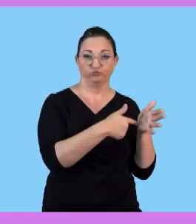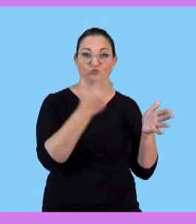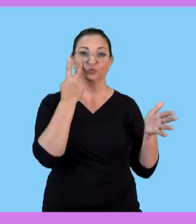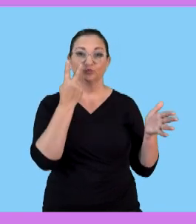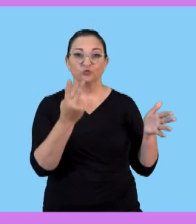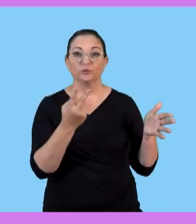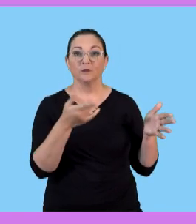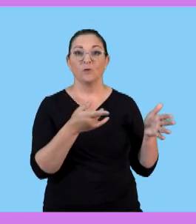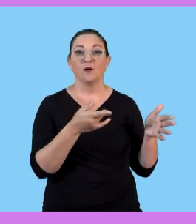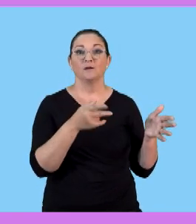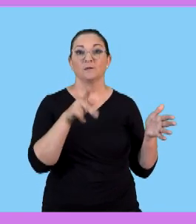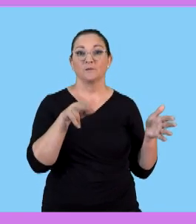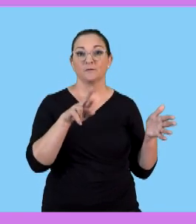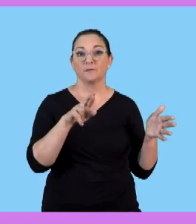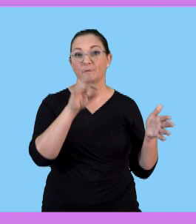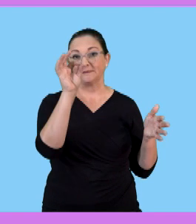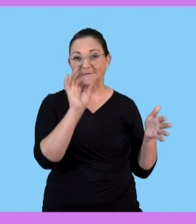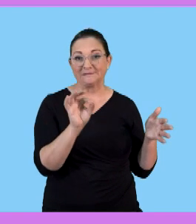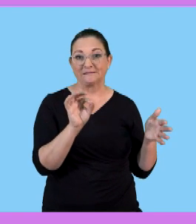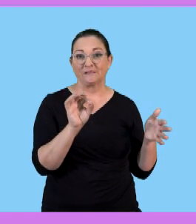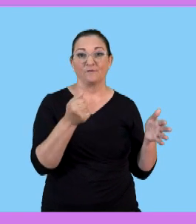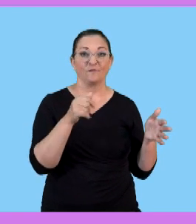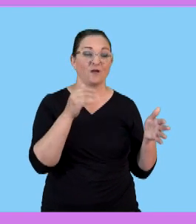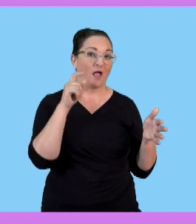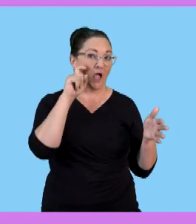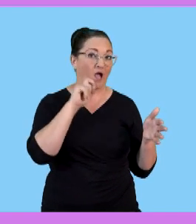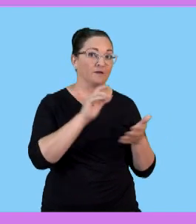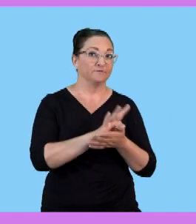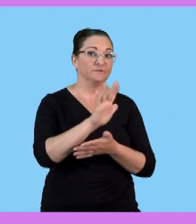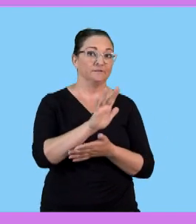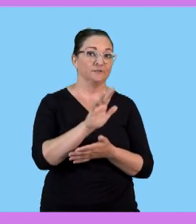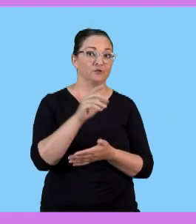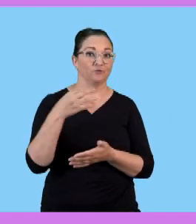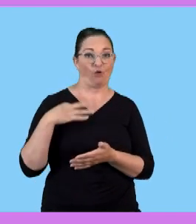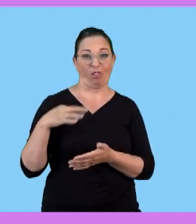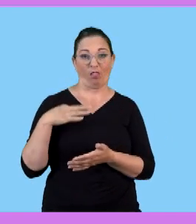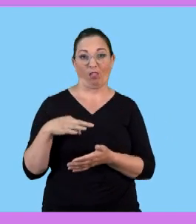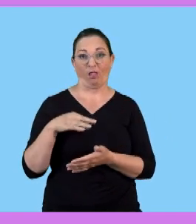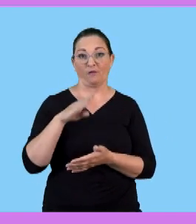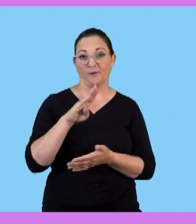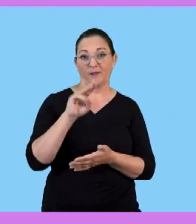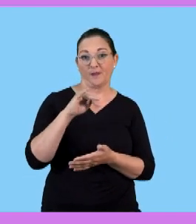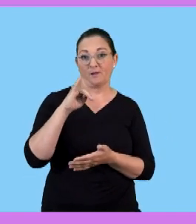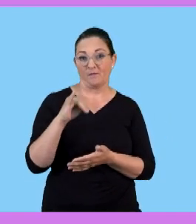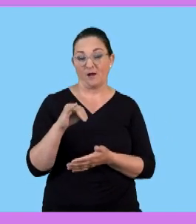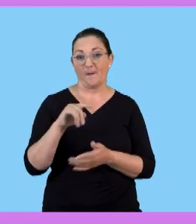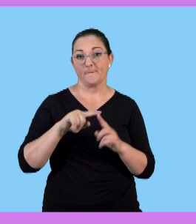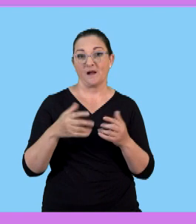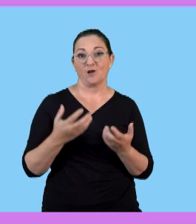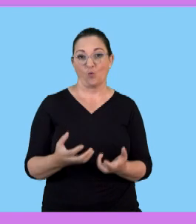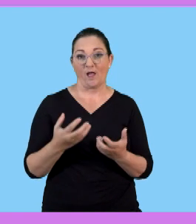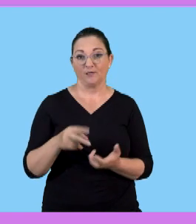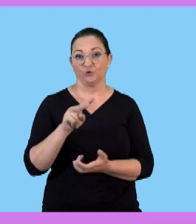which percentile a 15-year-old girl with a BMI of 24 kilograms per square meters